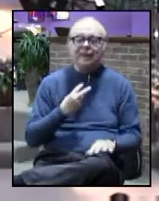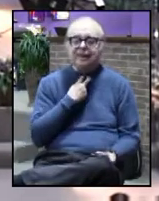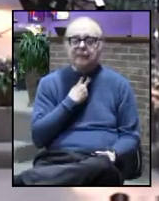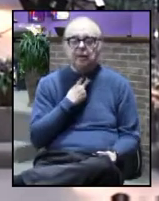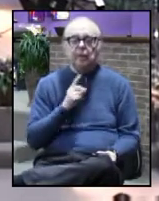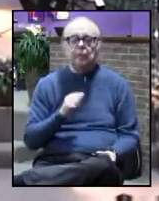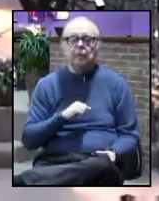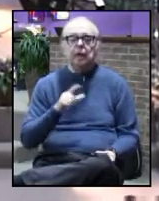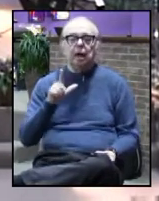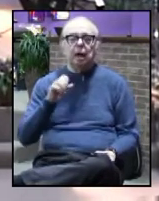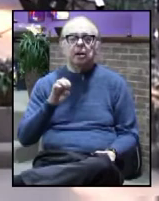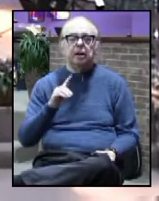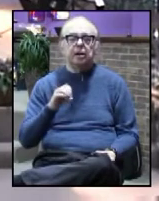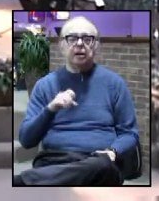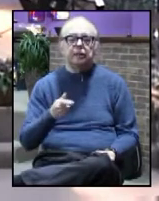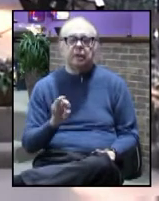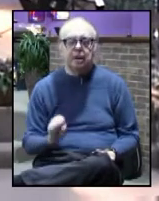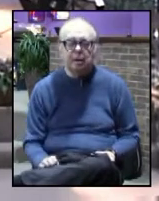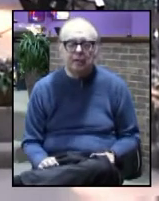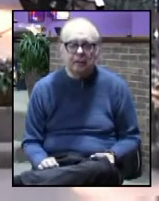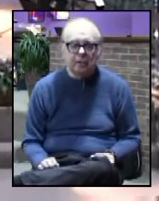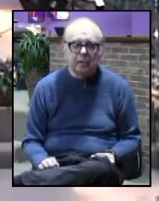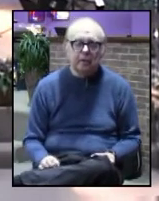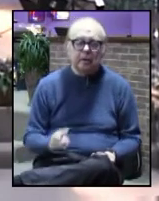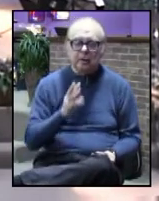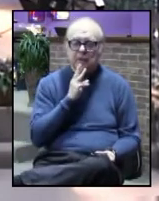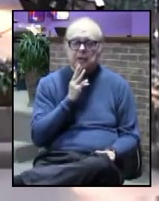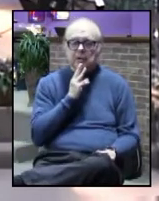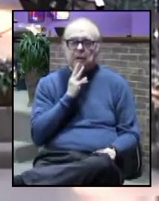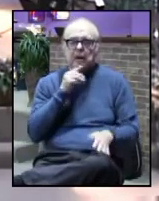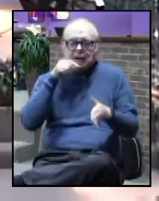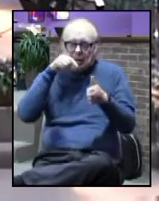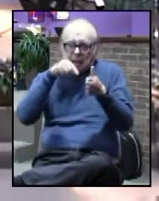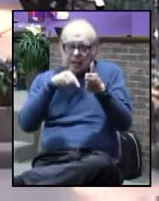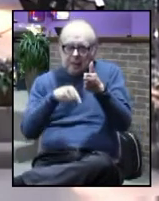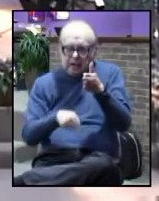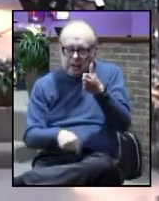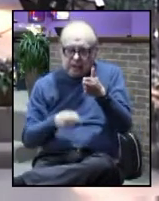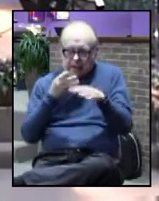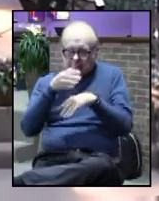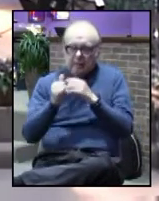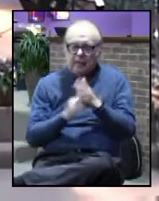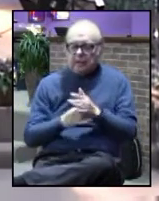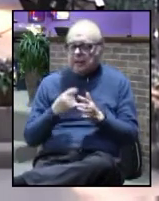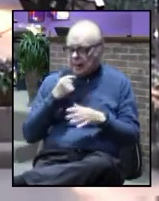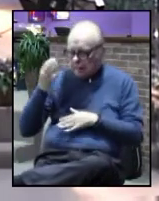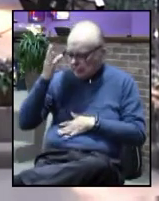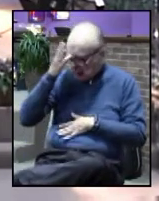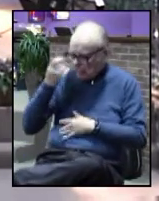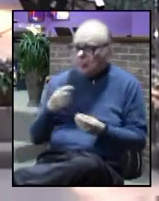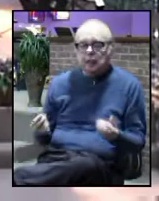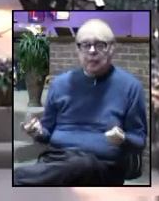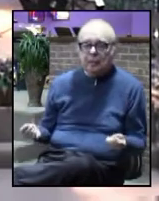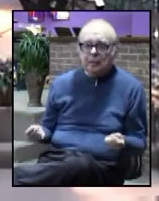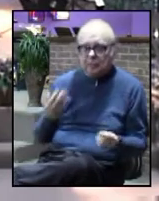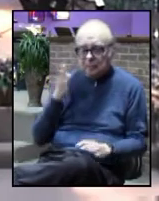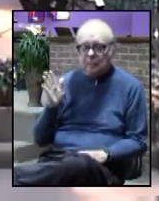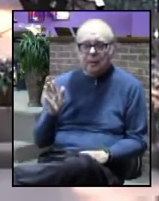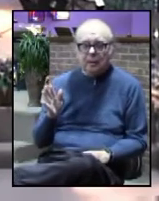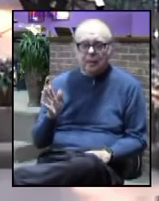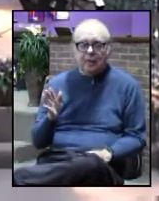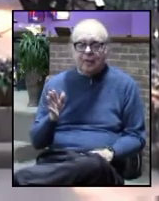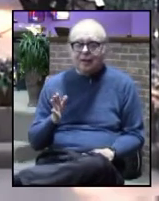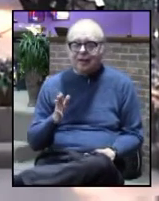ledge. And the water is deep after that. And they said, Dad, what are we going to do? And I says, I don't know, let's